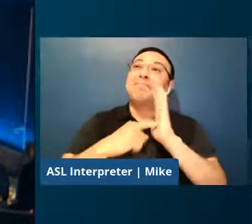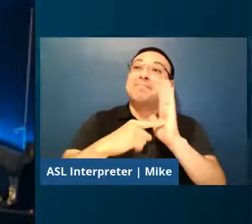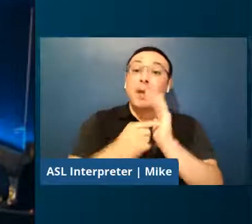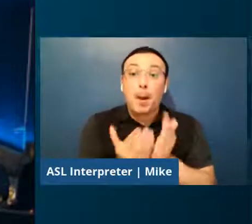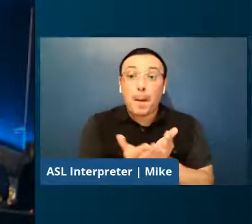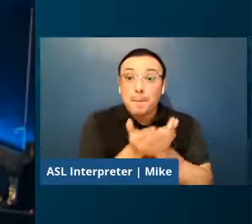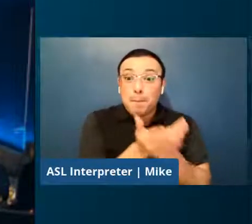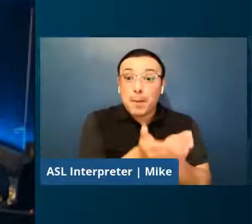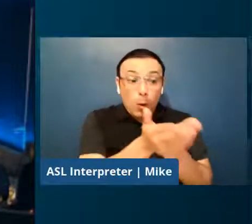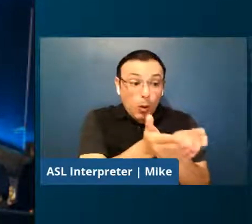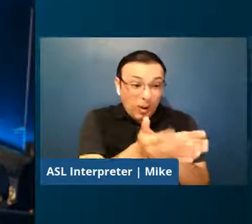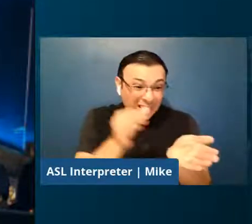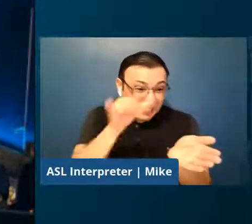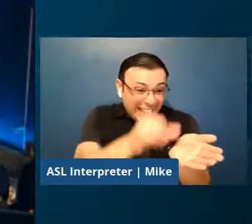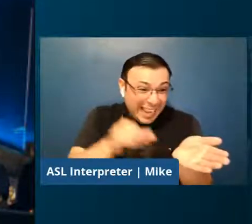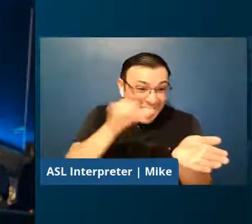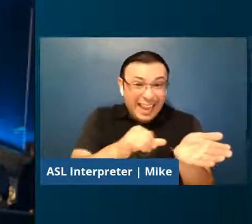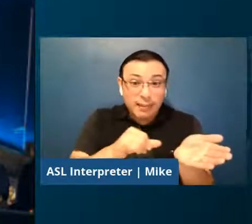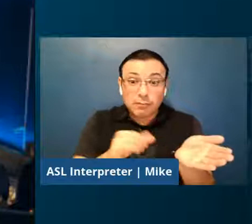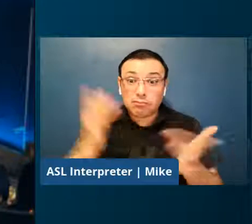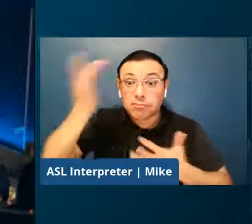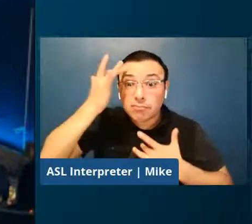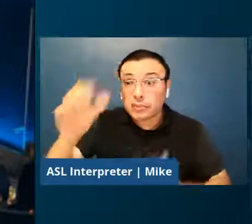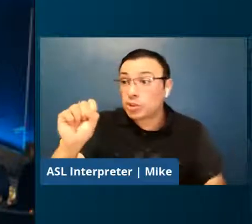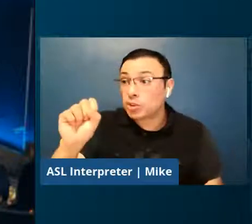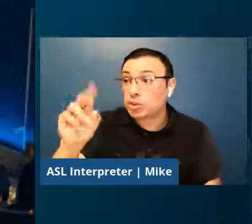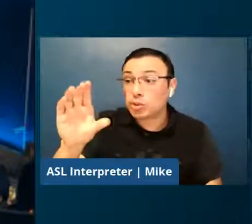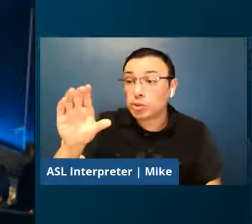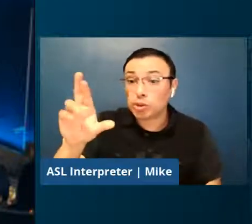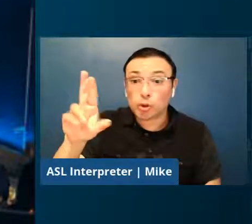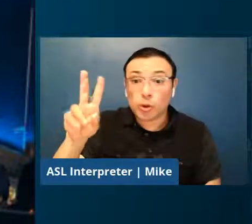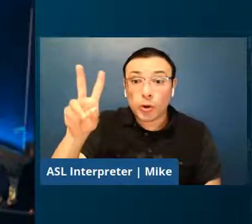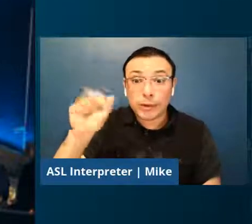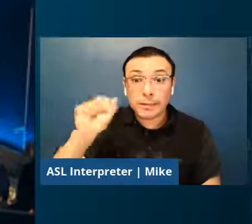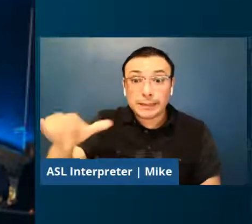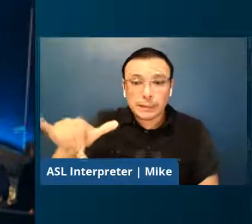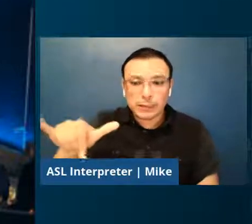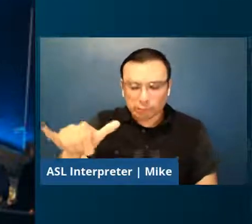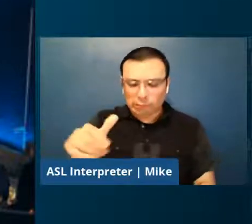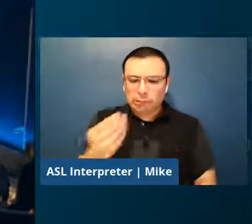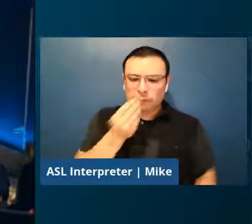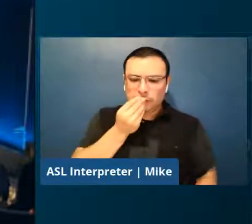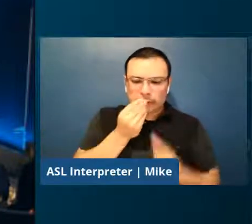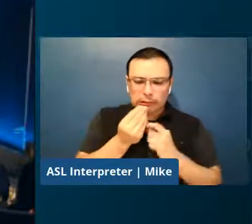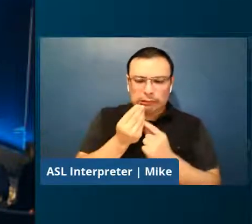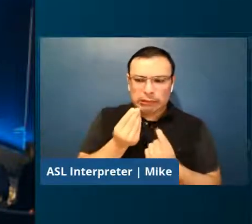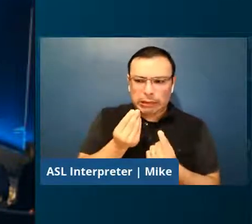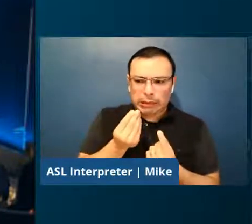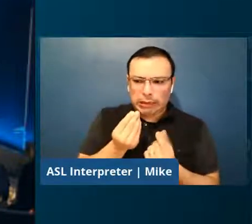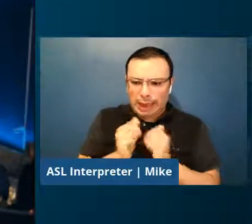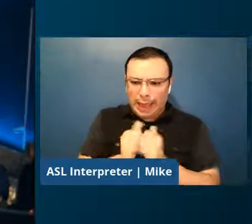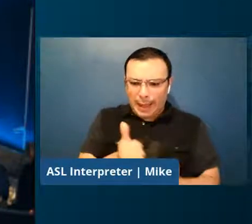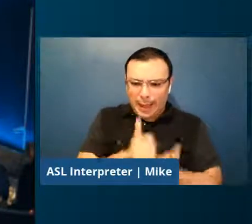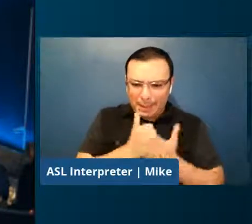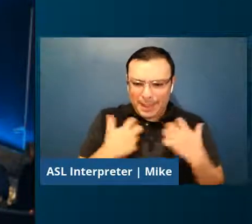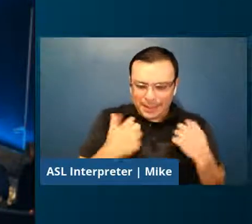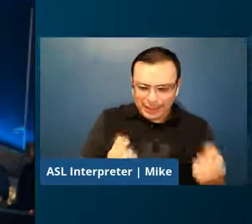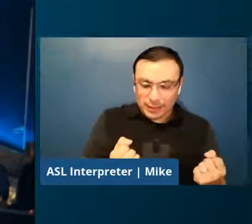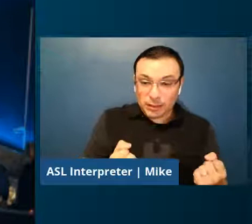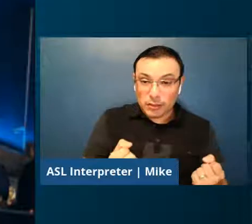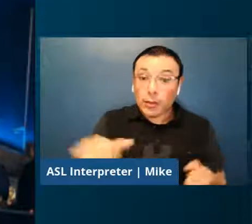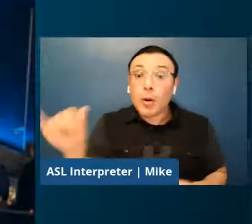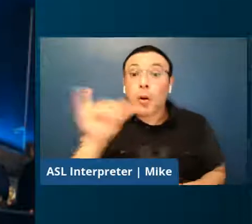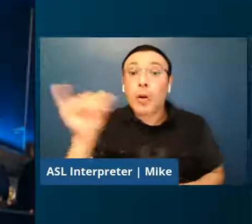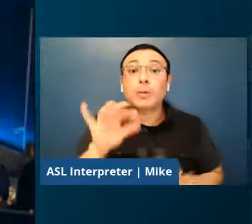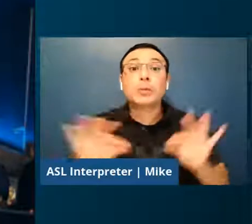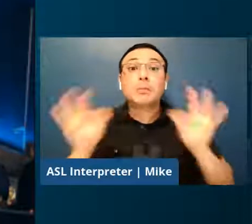of time, because those journeys can certainly last a while. And then also thinking about the fact that it can't weigh too much to burden you down. These have always been